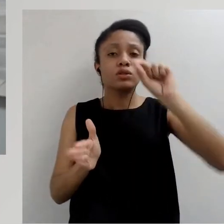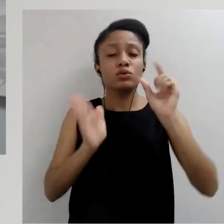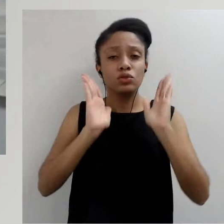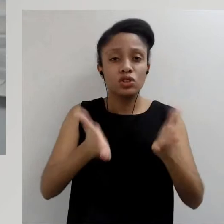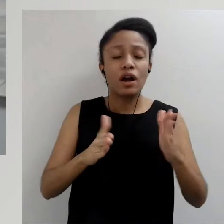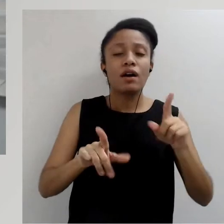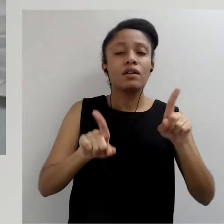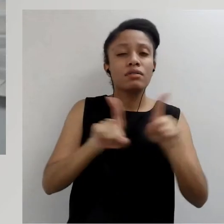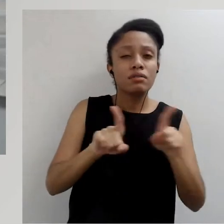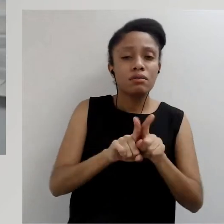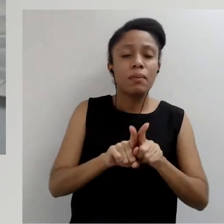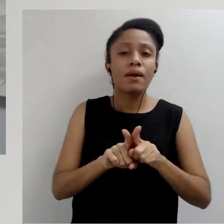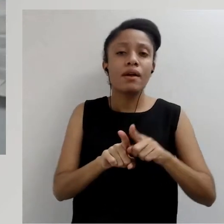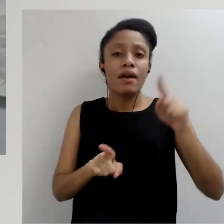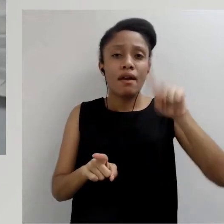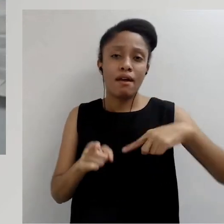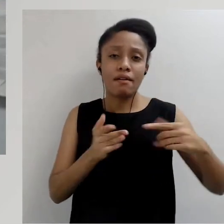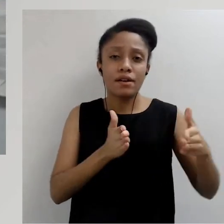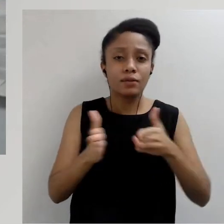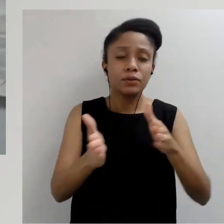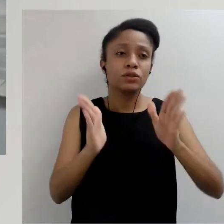more qualified way to walk